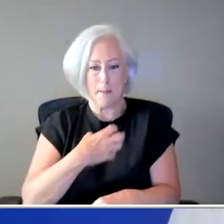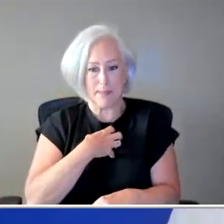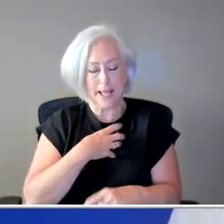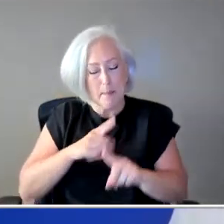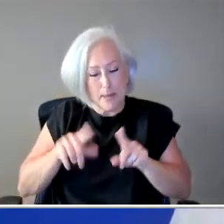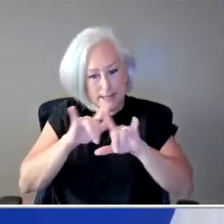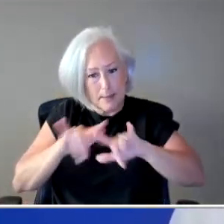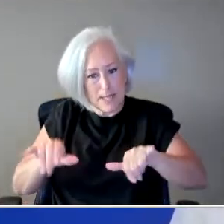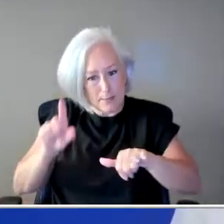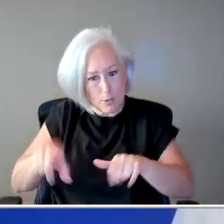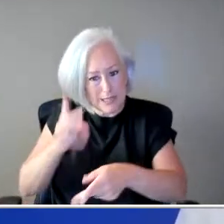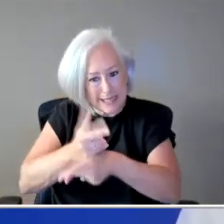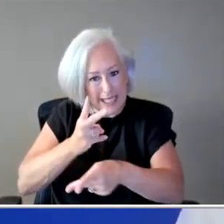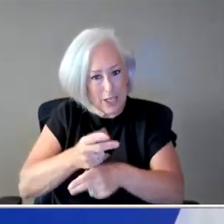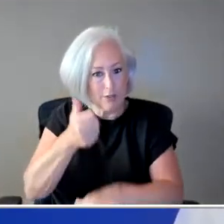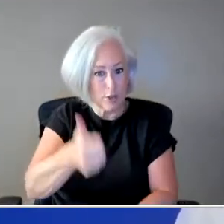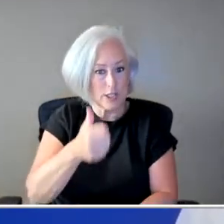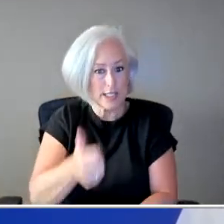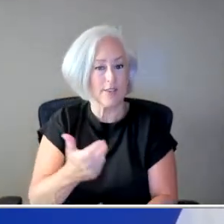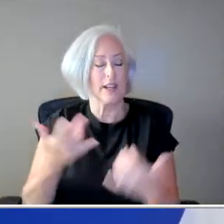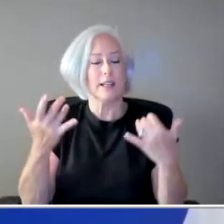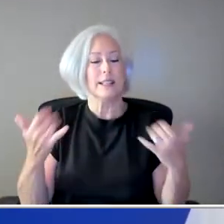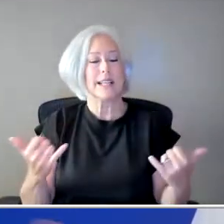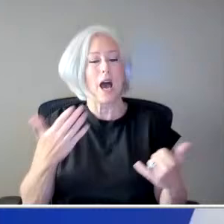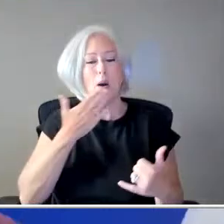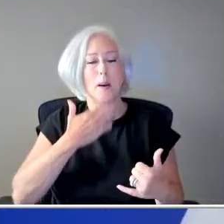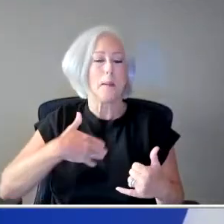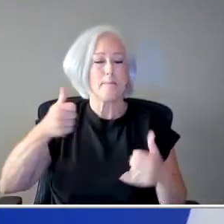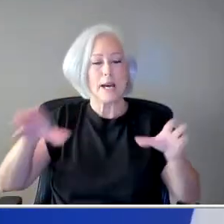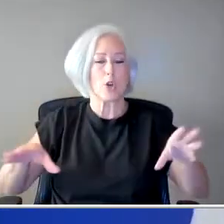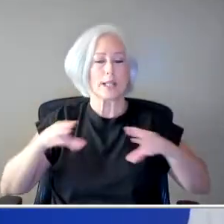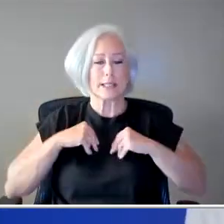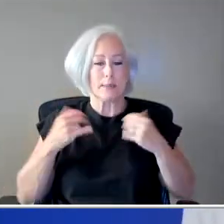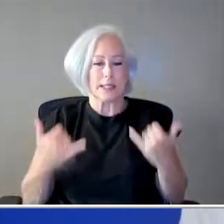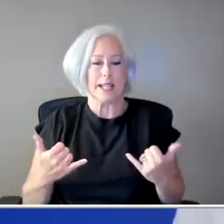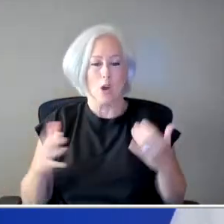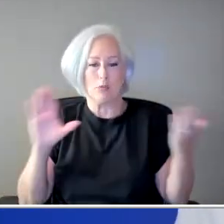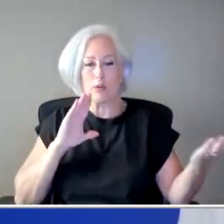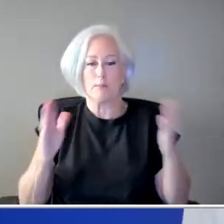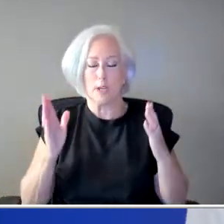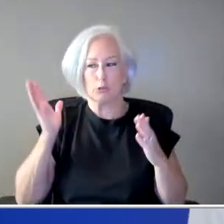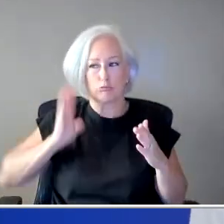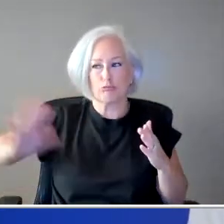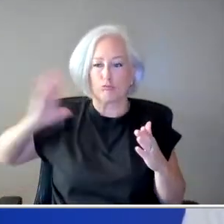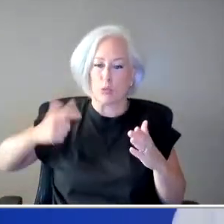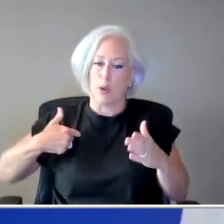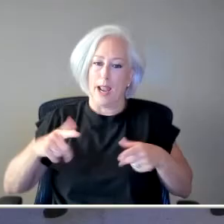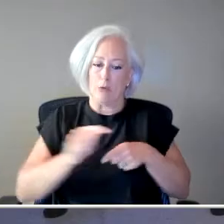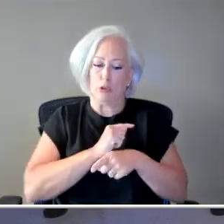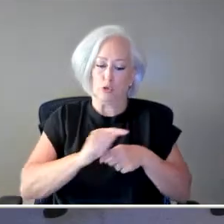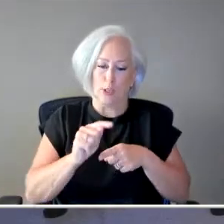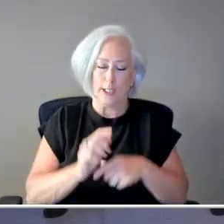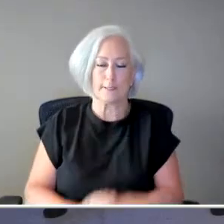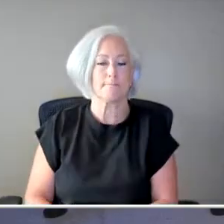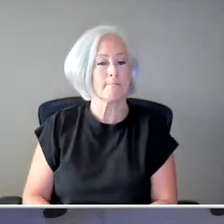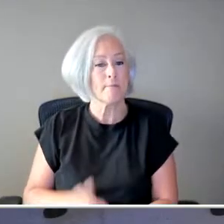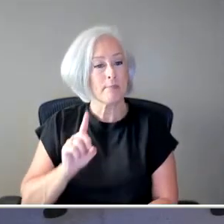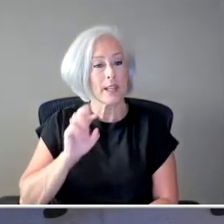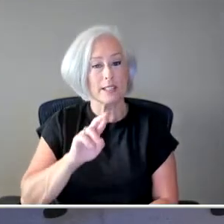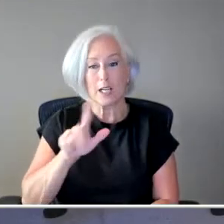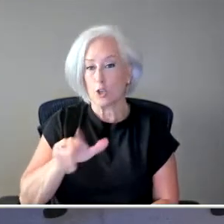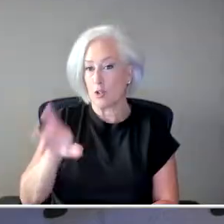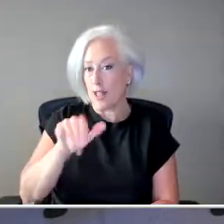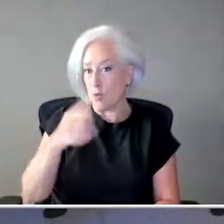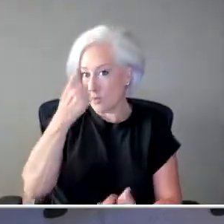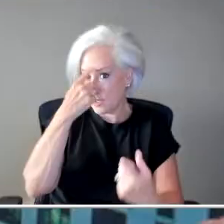generalized acceptance of that attitude than there was certainly when I was in training, and probably my colleagues as well. Dr. Lauer, you agree? Very much so.